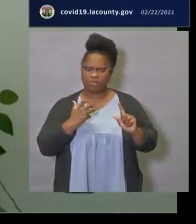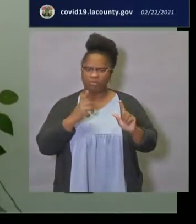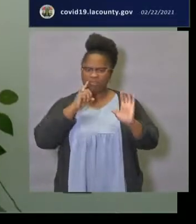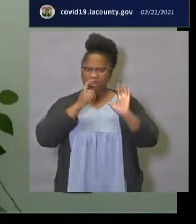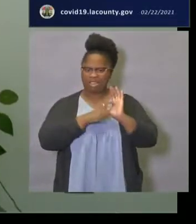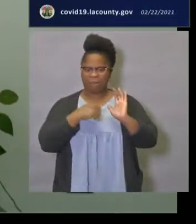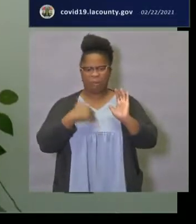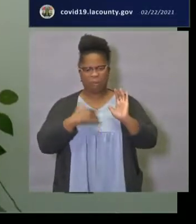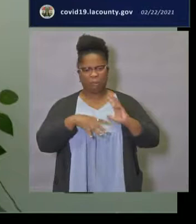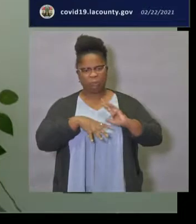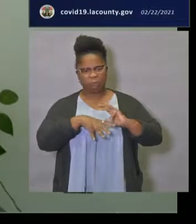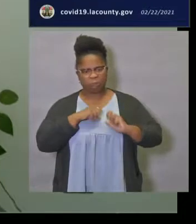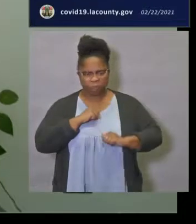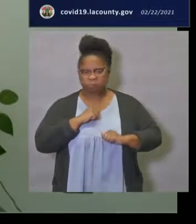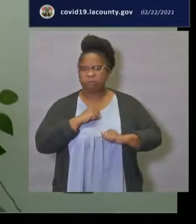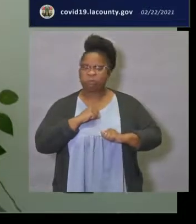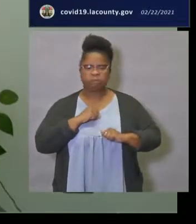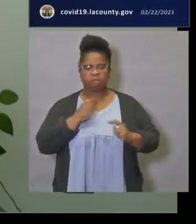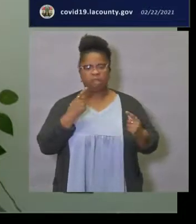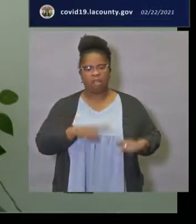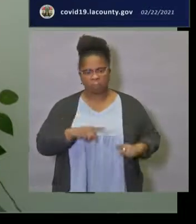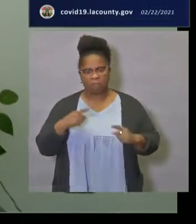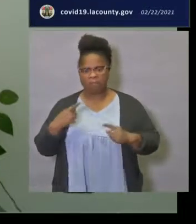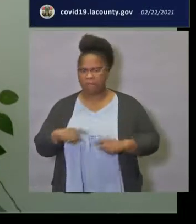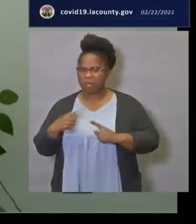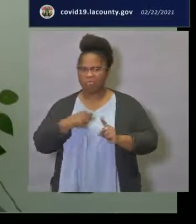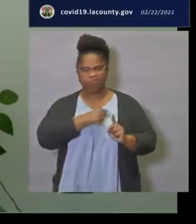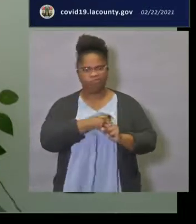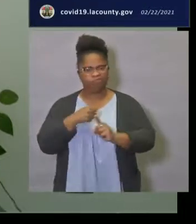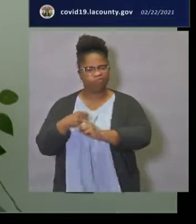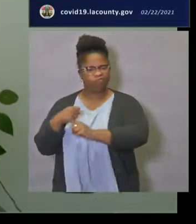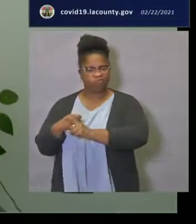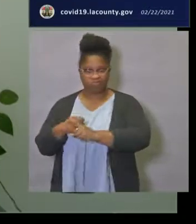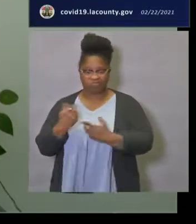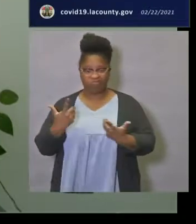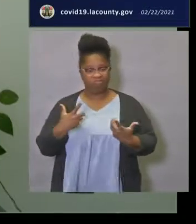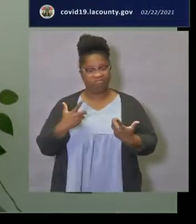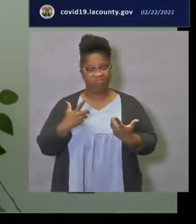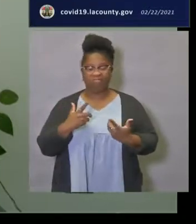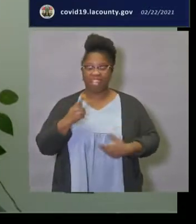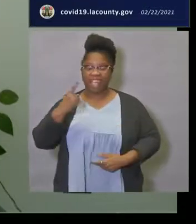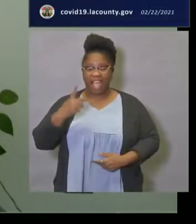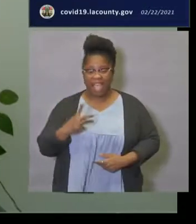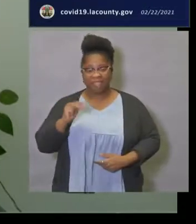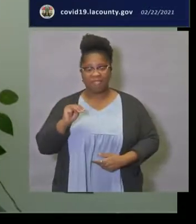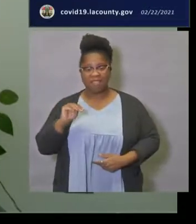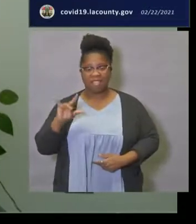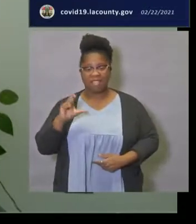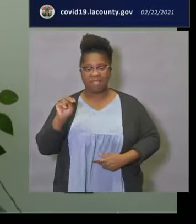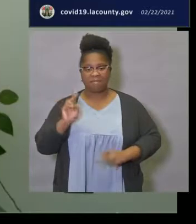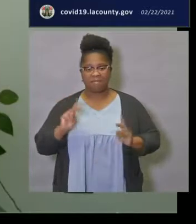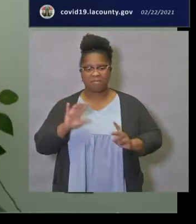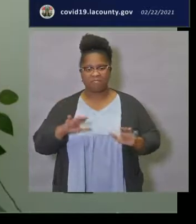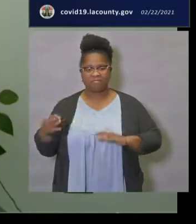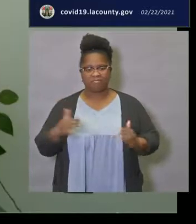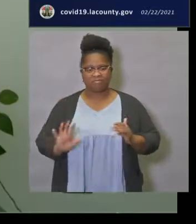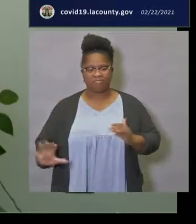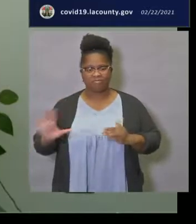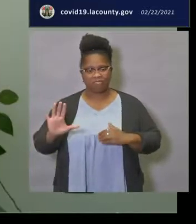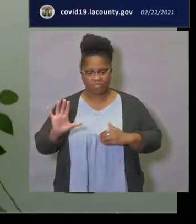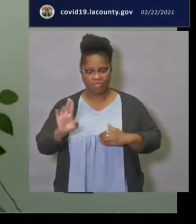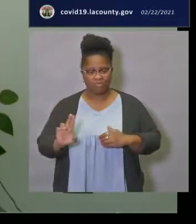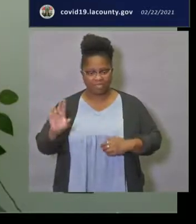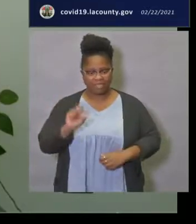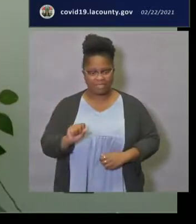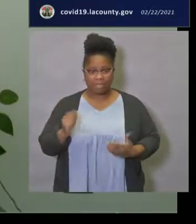of life from this deadly virus. 500,000 people have passed away across our nation. And here in LA County,